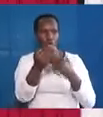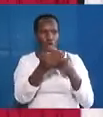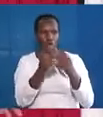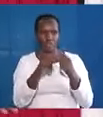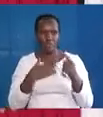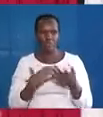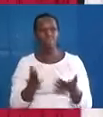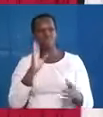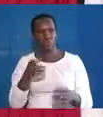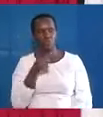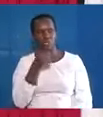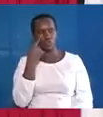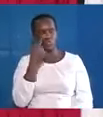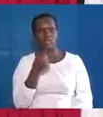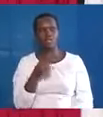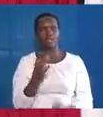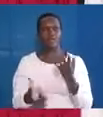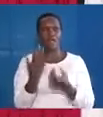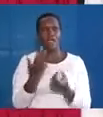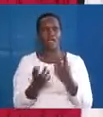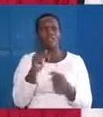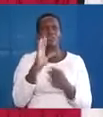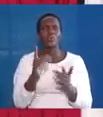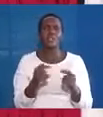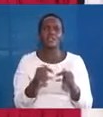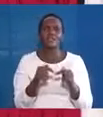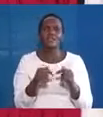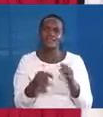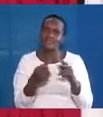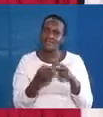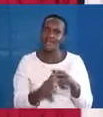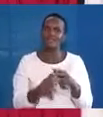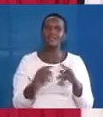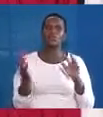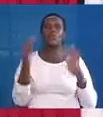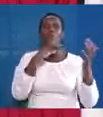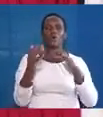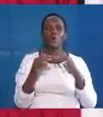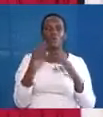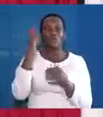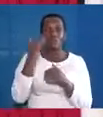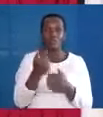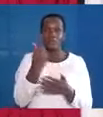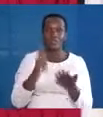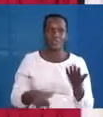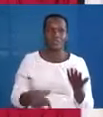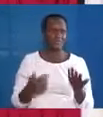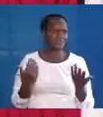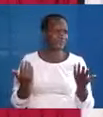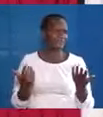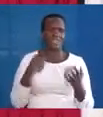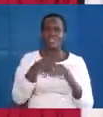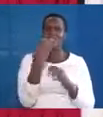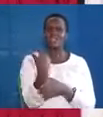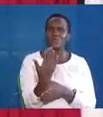is the beginning of war. And that is why we say this document is alive. This document